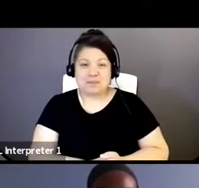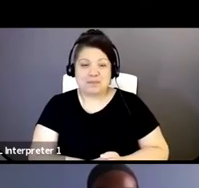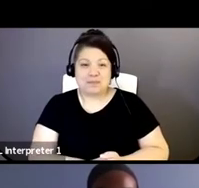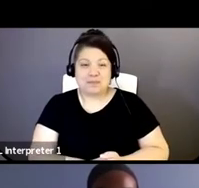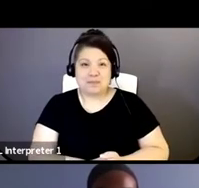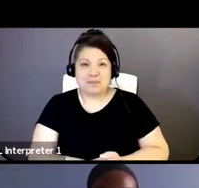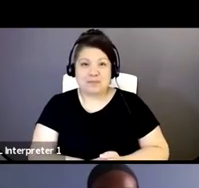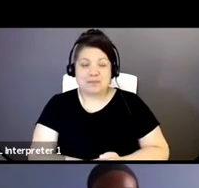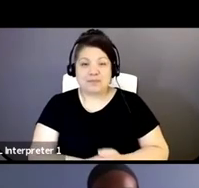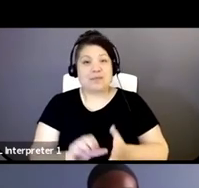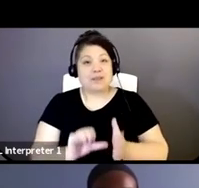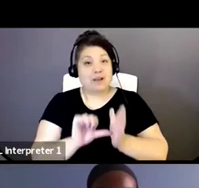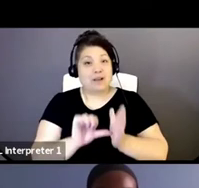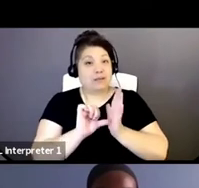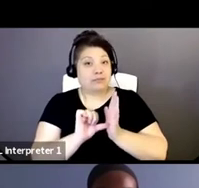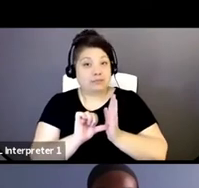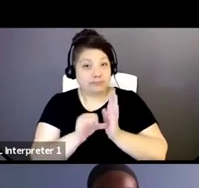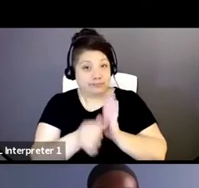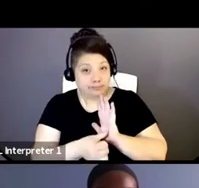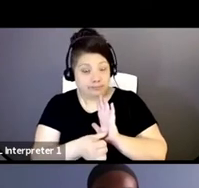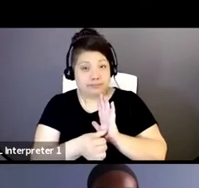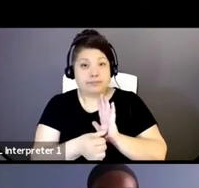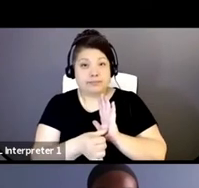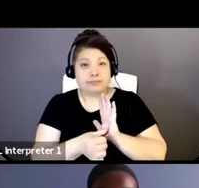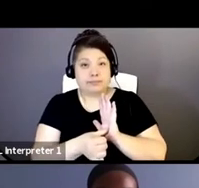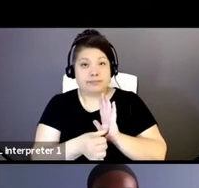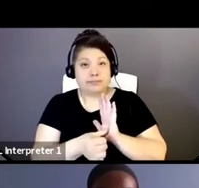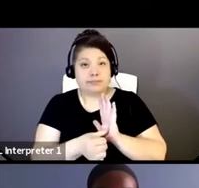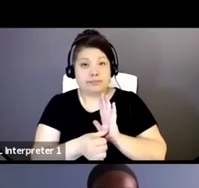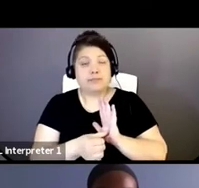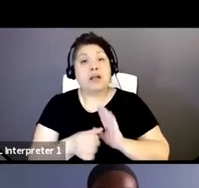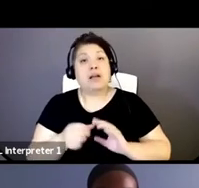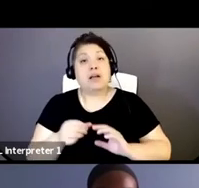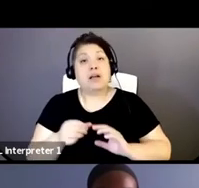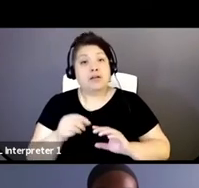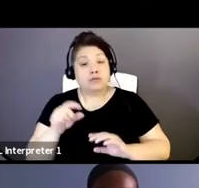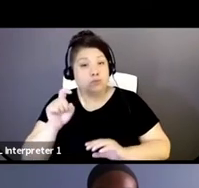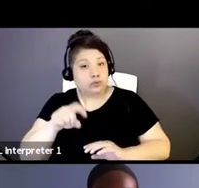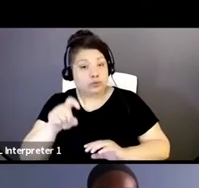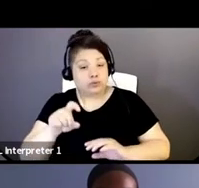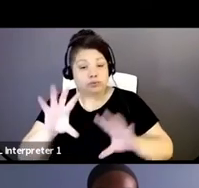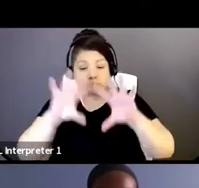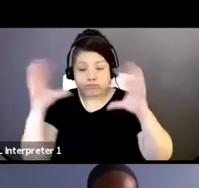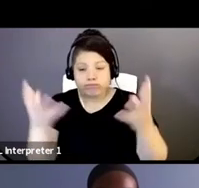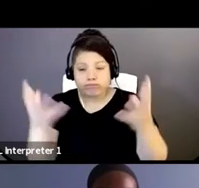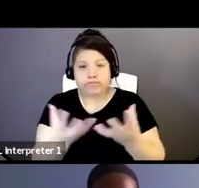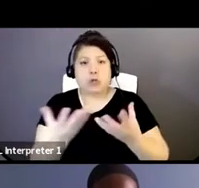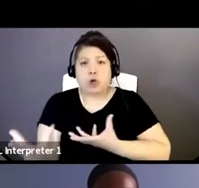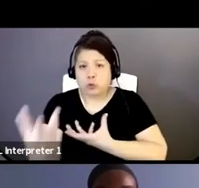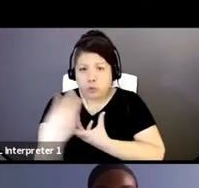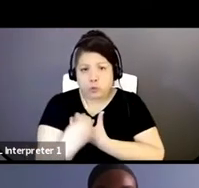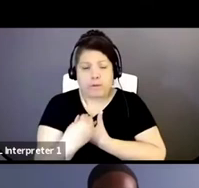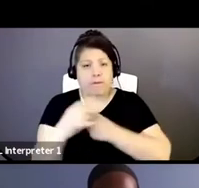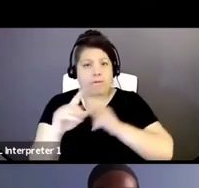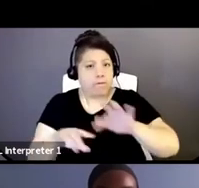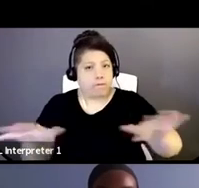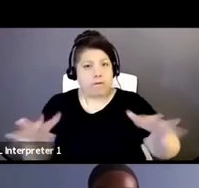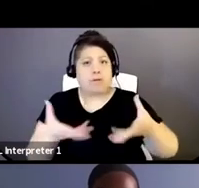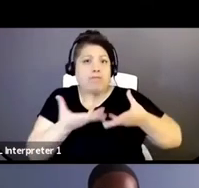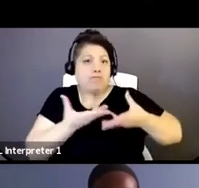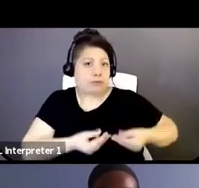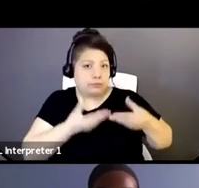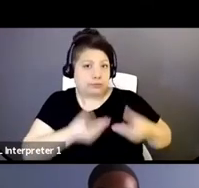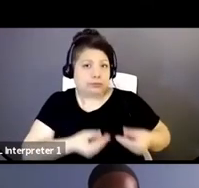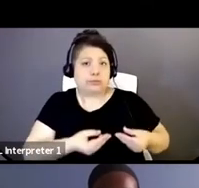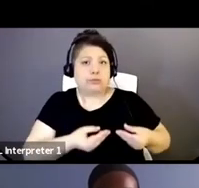I would say that it looks inclusive, it's compassionate, it requires an incredible